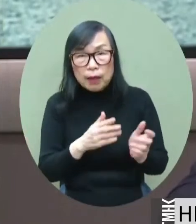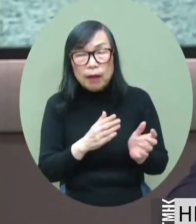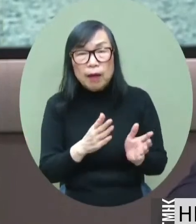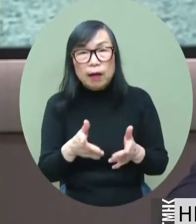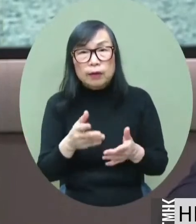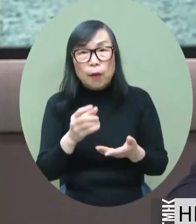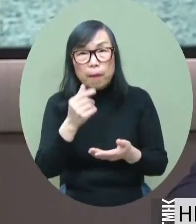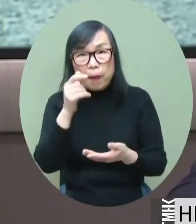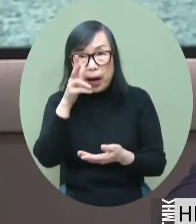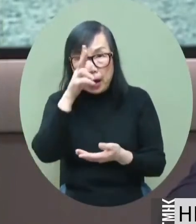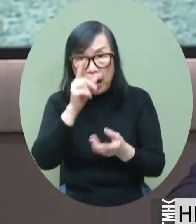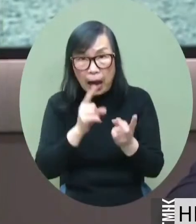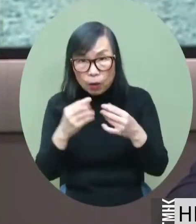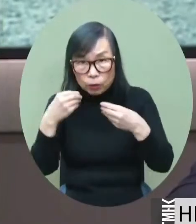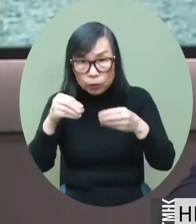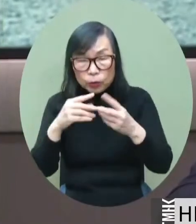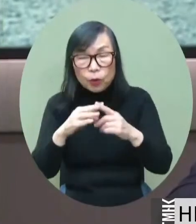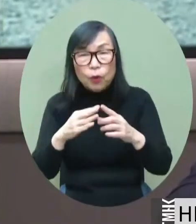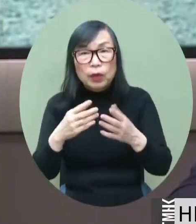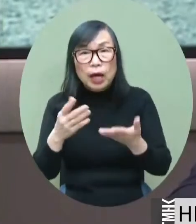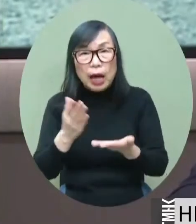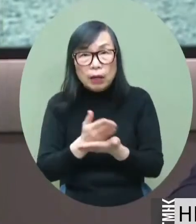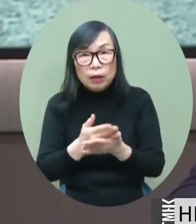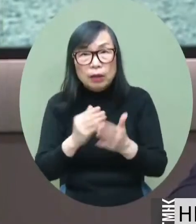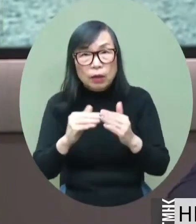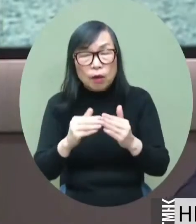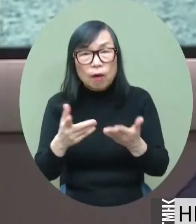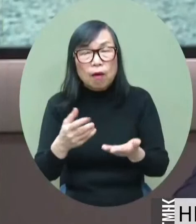close contacts. The ECB,